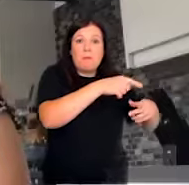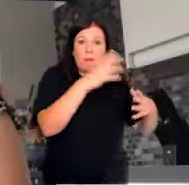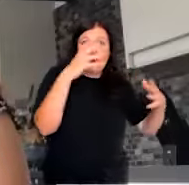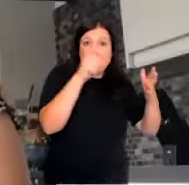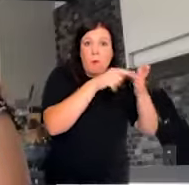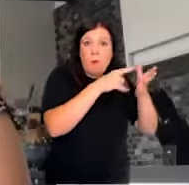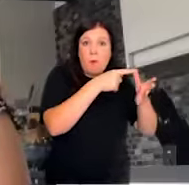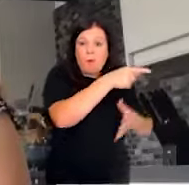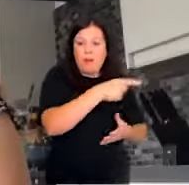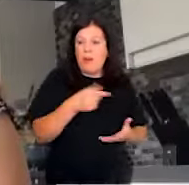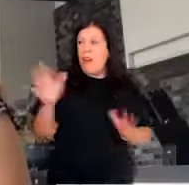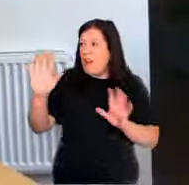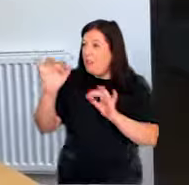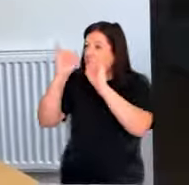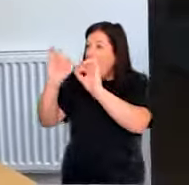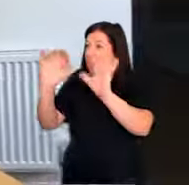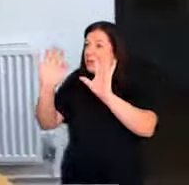You mustn't blame yourself.